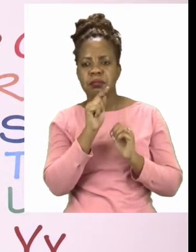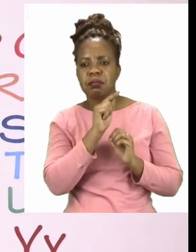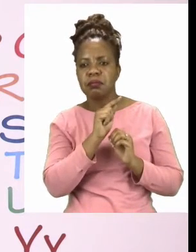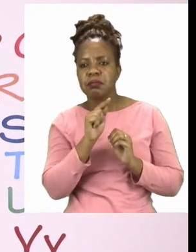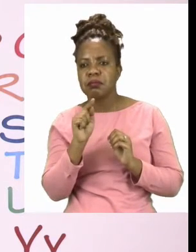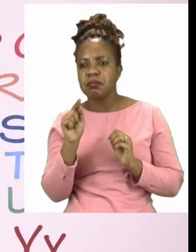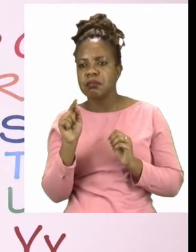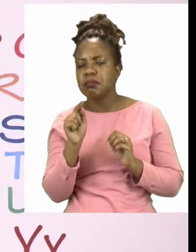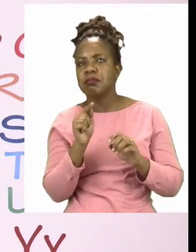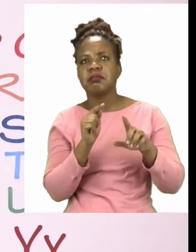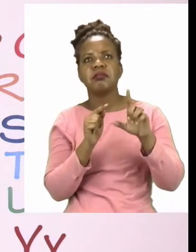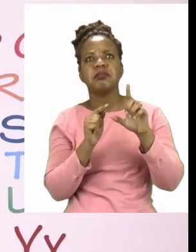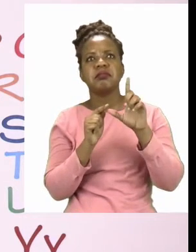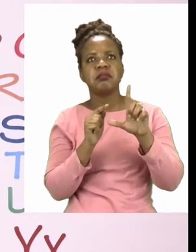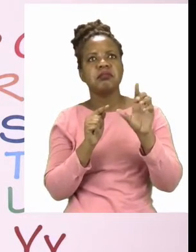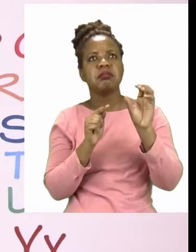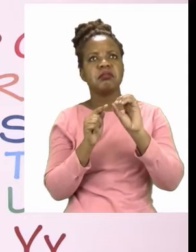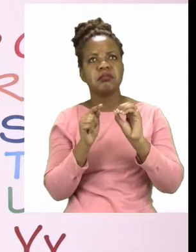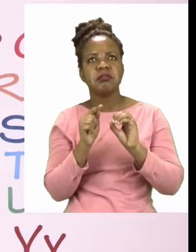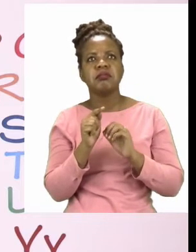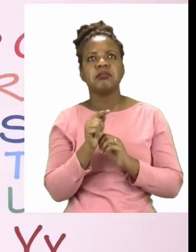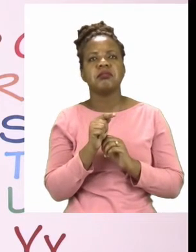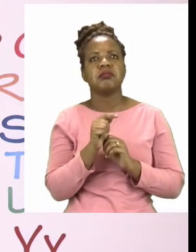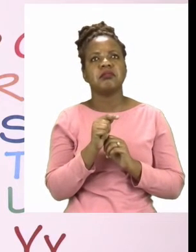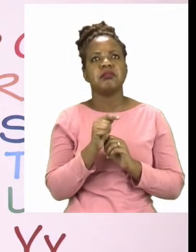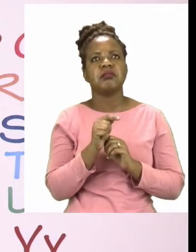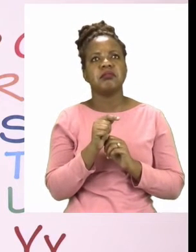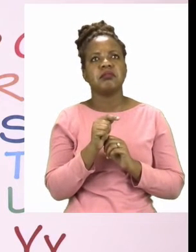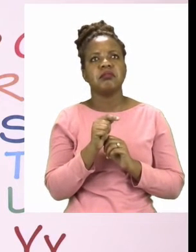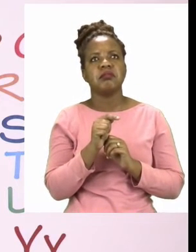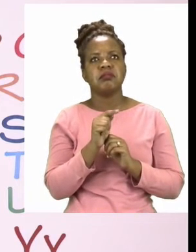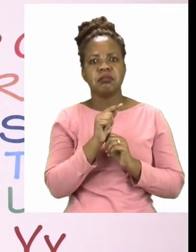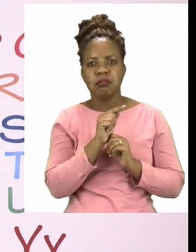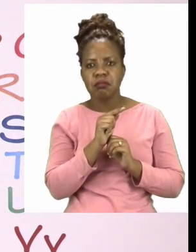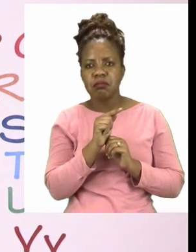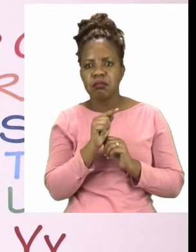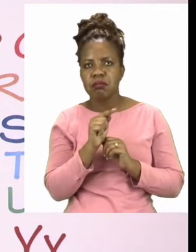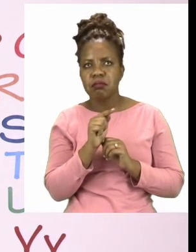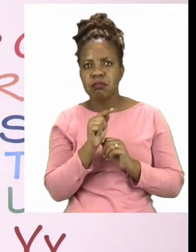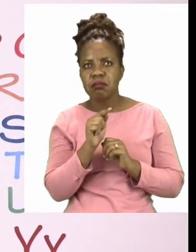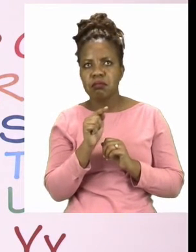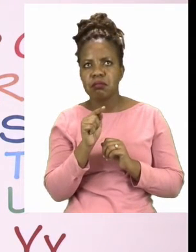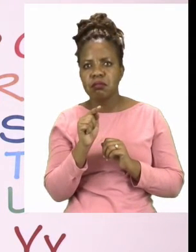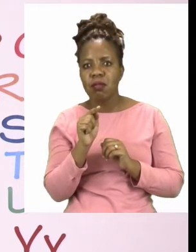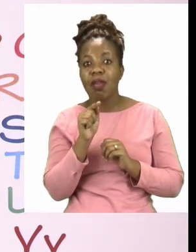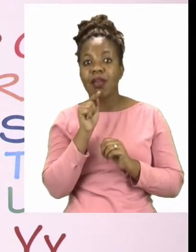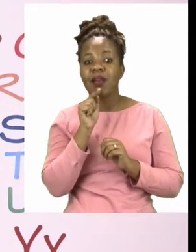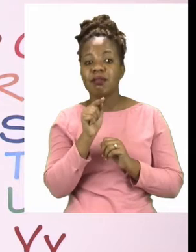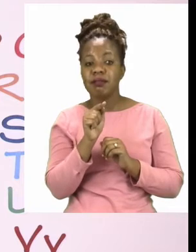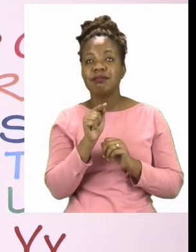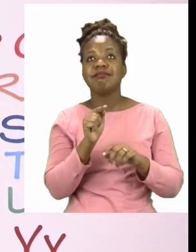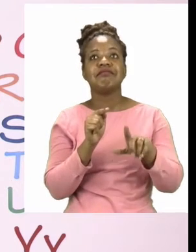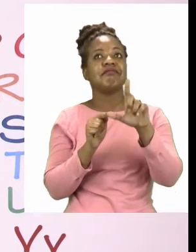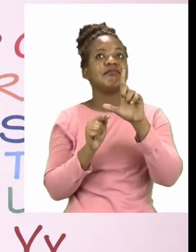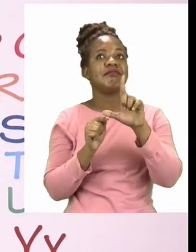next line, there is no L either. In this line, I have found an